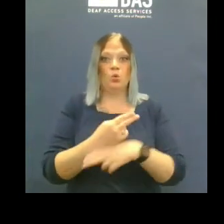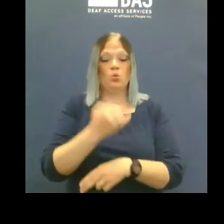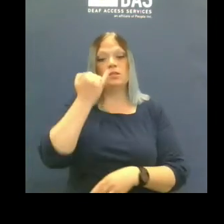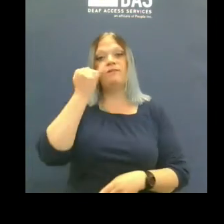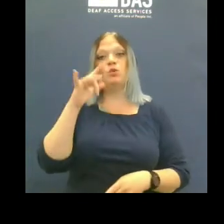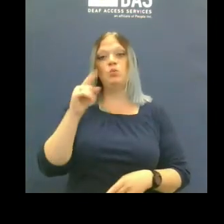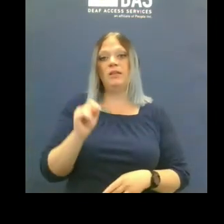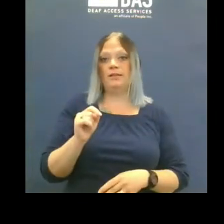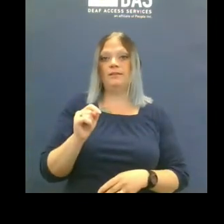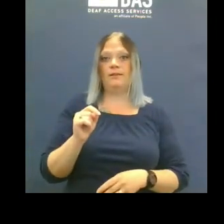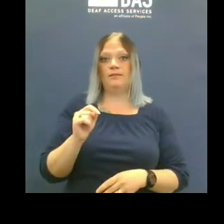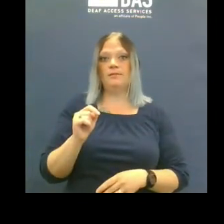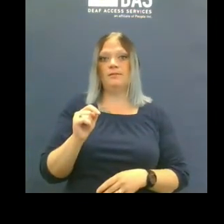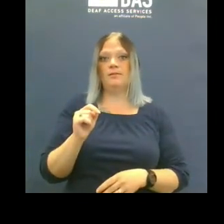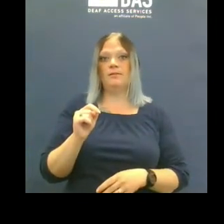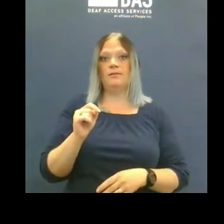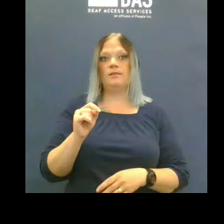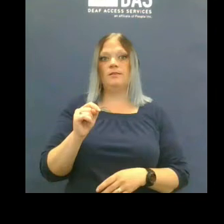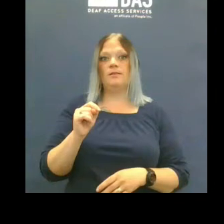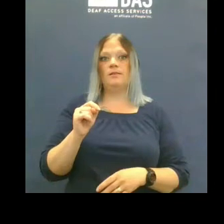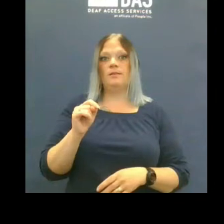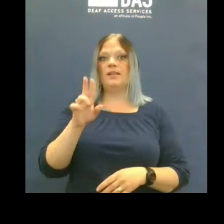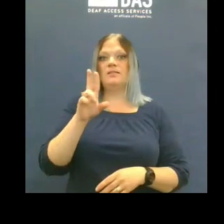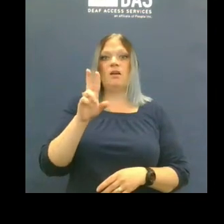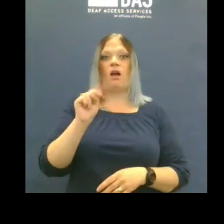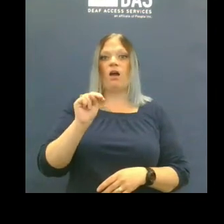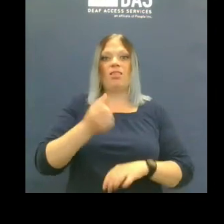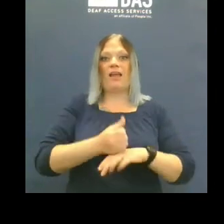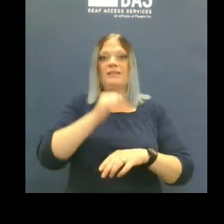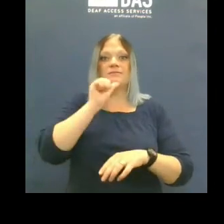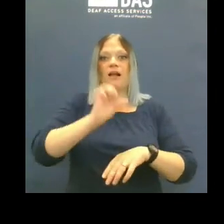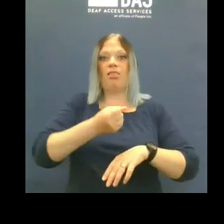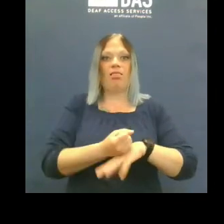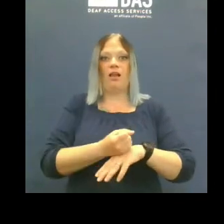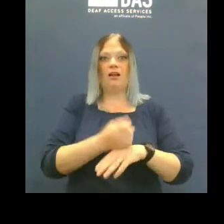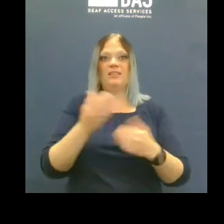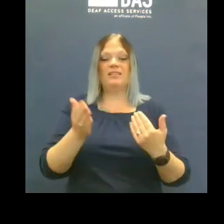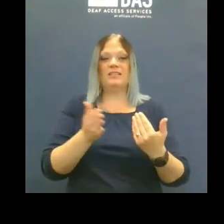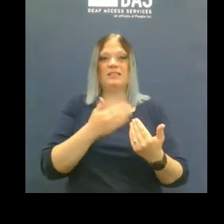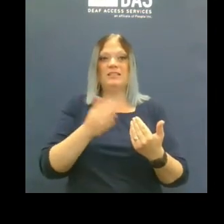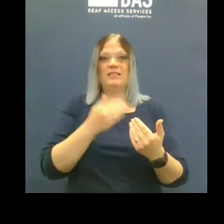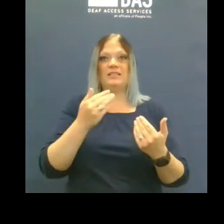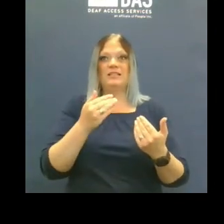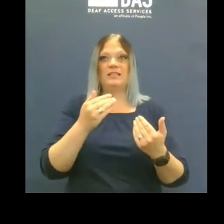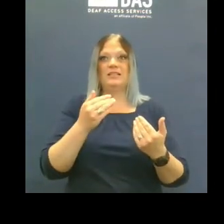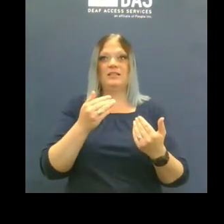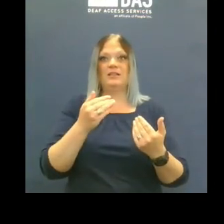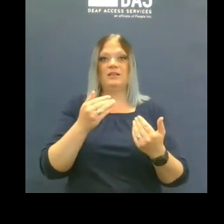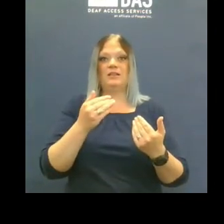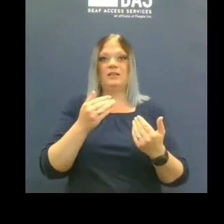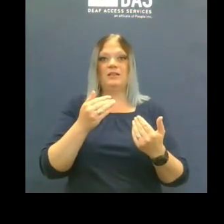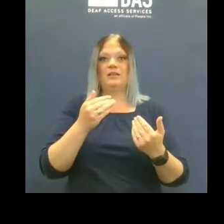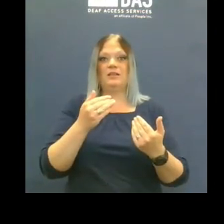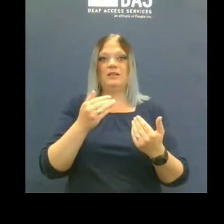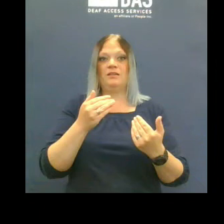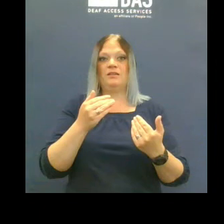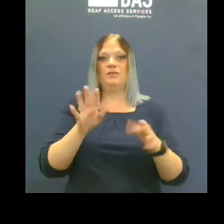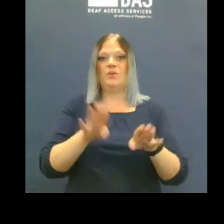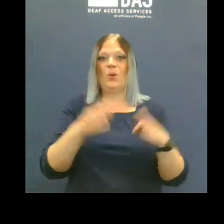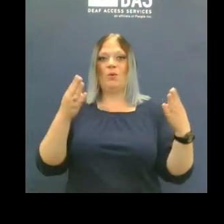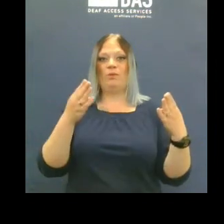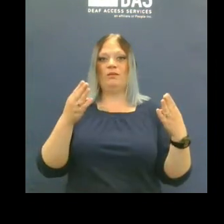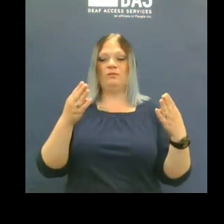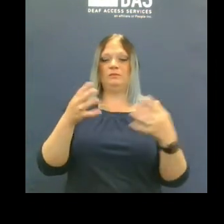that. And so it's an unlocked box. It's very easy to open. I know, of course, oh, here it is. Easy to open for most